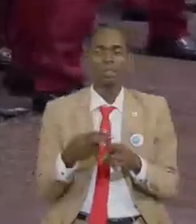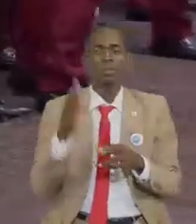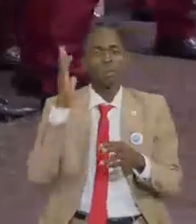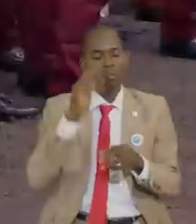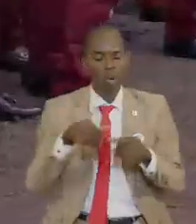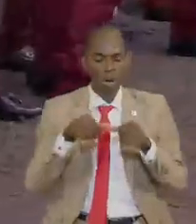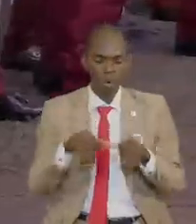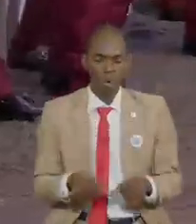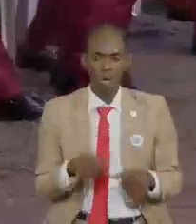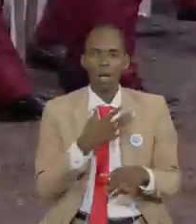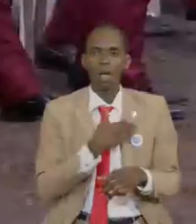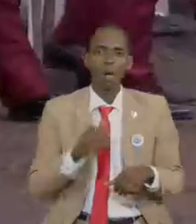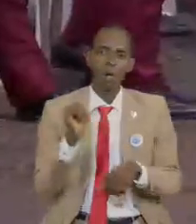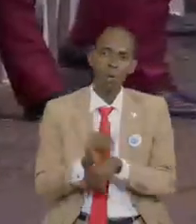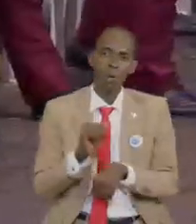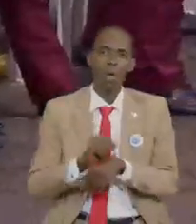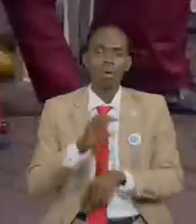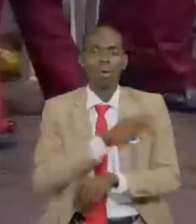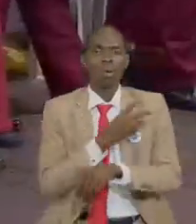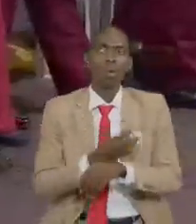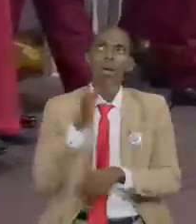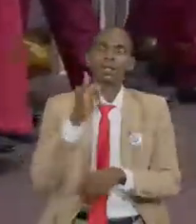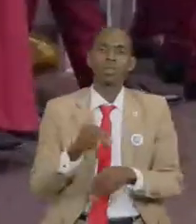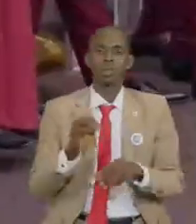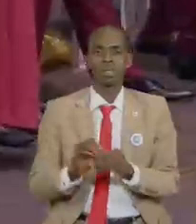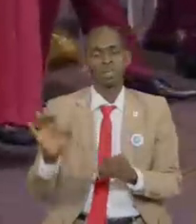work mightily in your life.